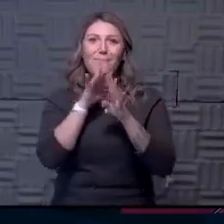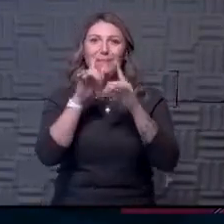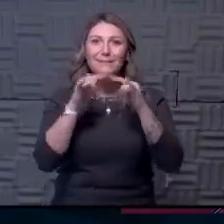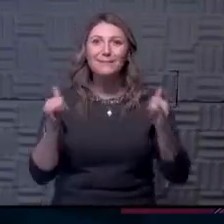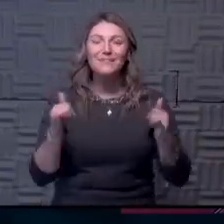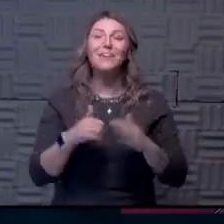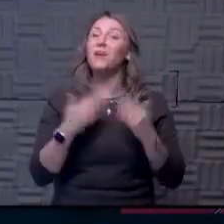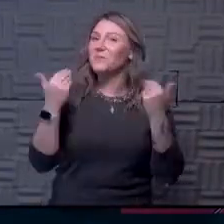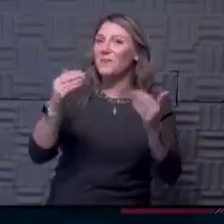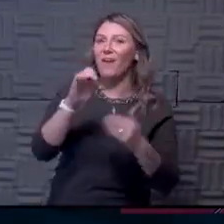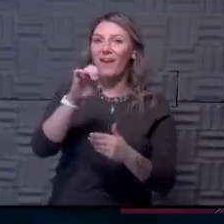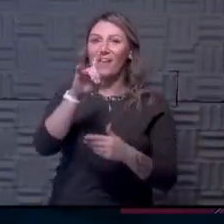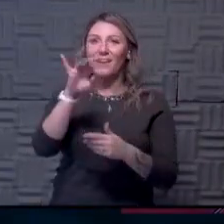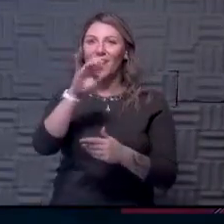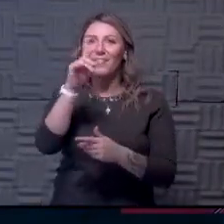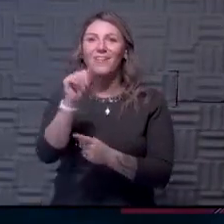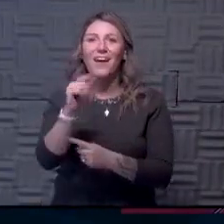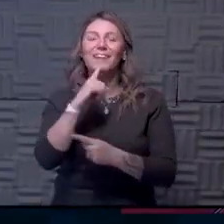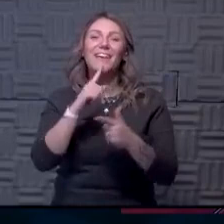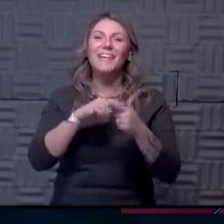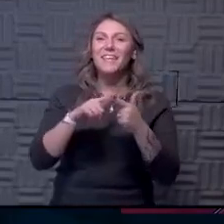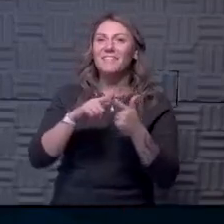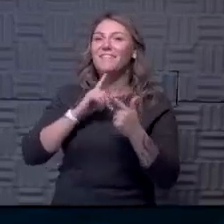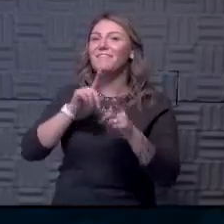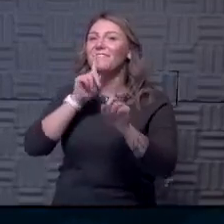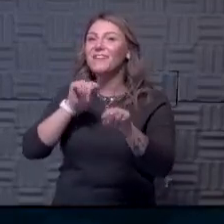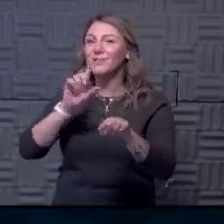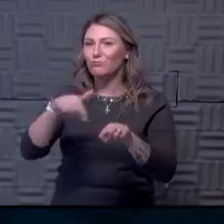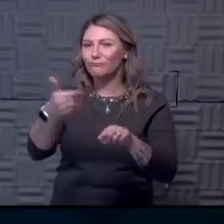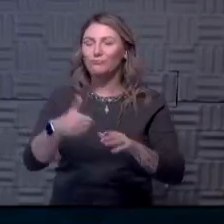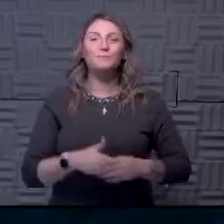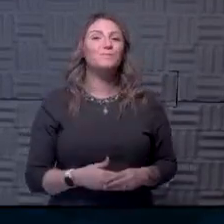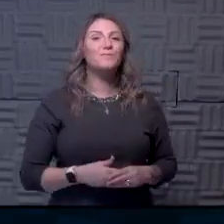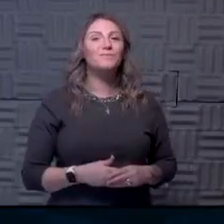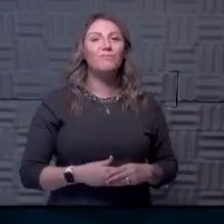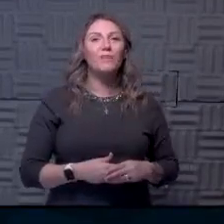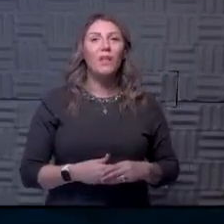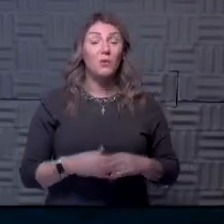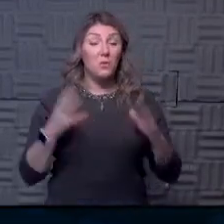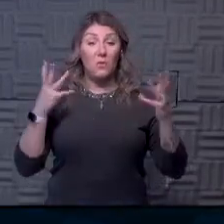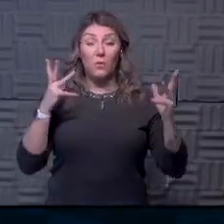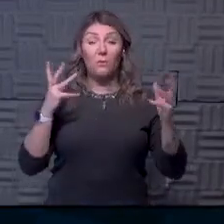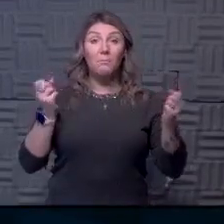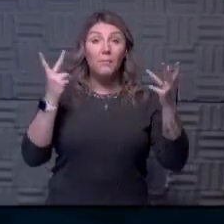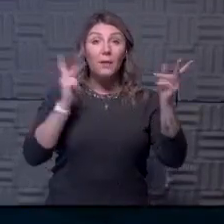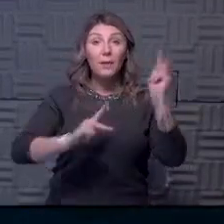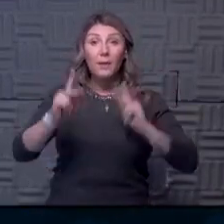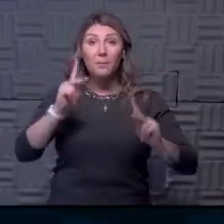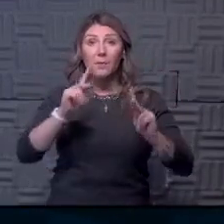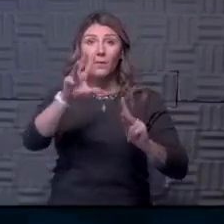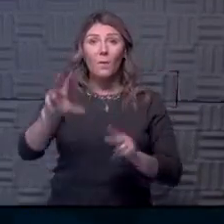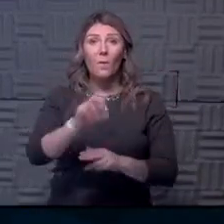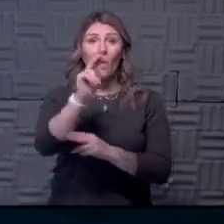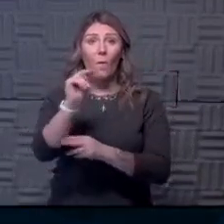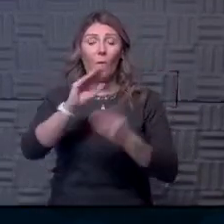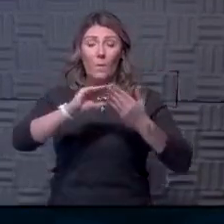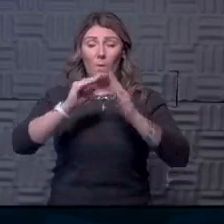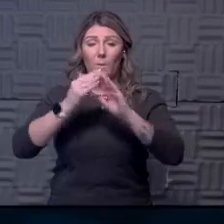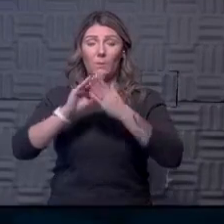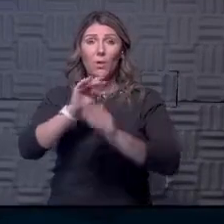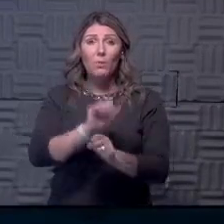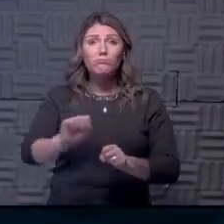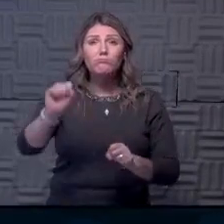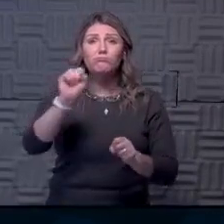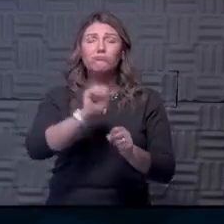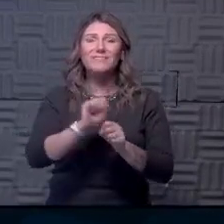Well, go ahead, Claudia, and then I'll chime in after you. Yeah, I think there are already a lot of people in their own communities working. It's a